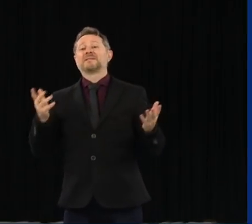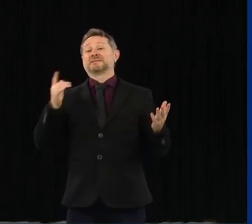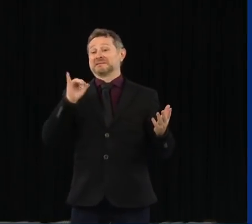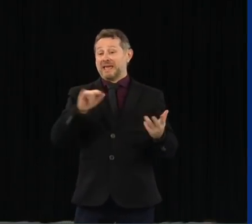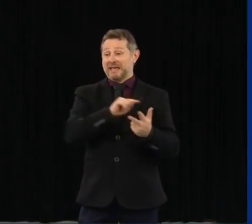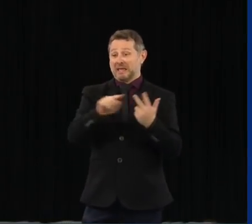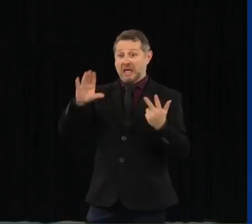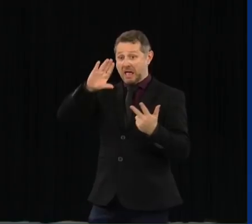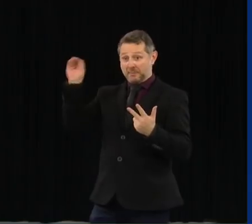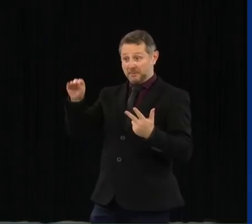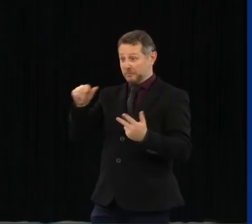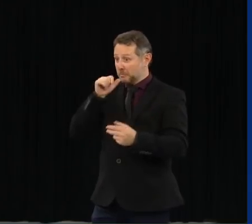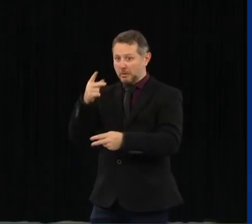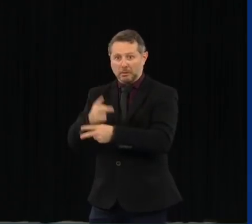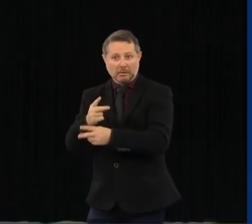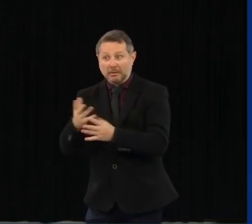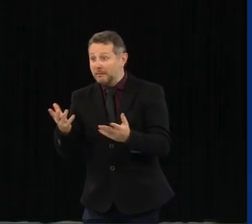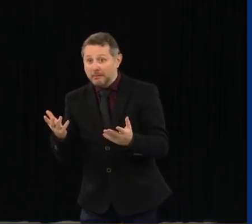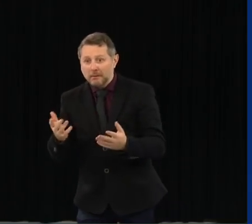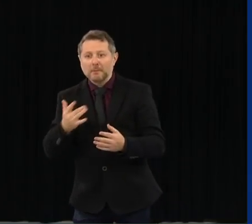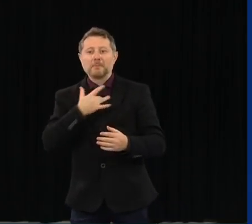companies from all across the country